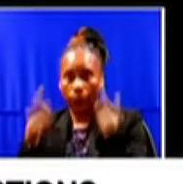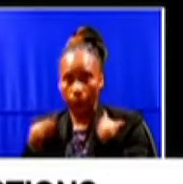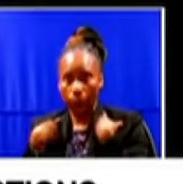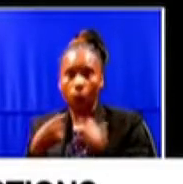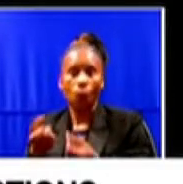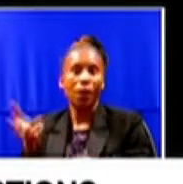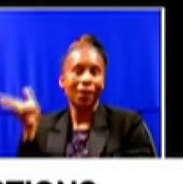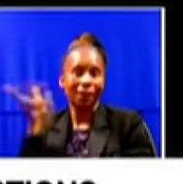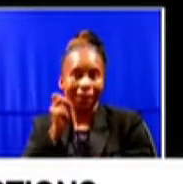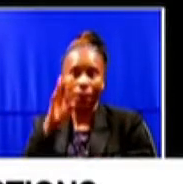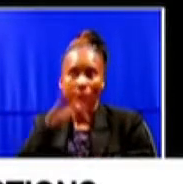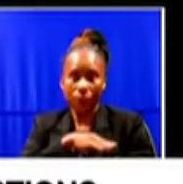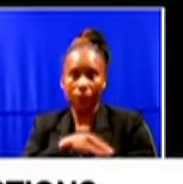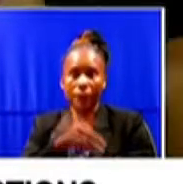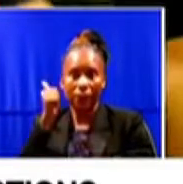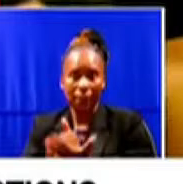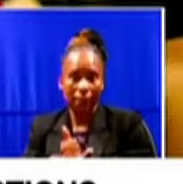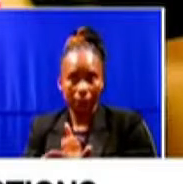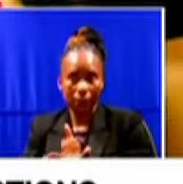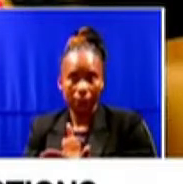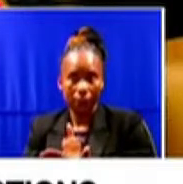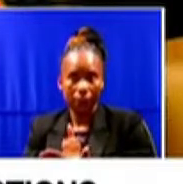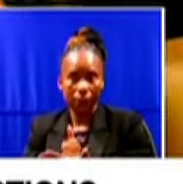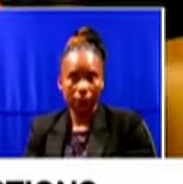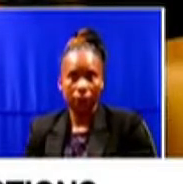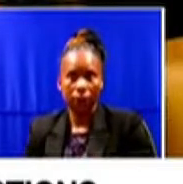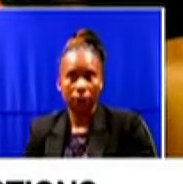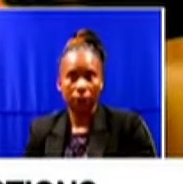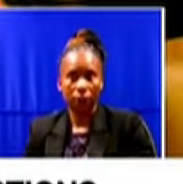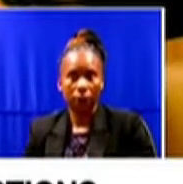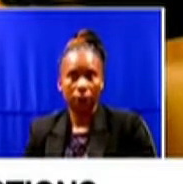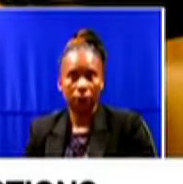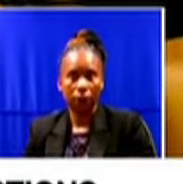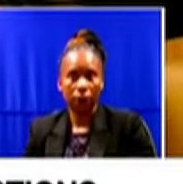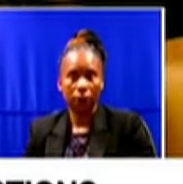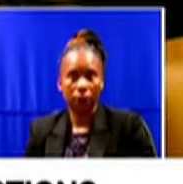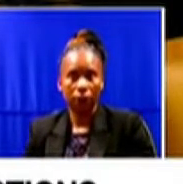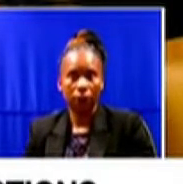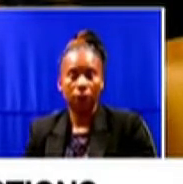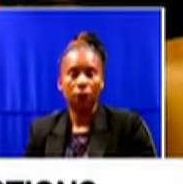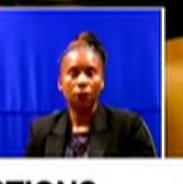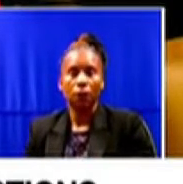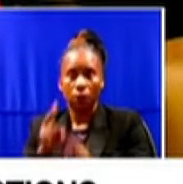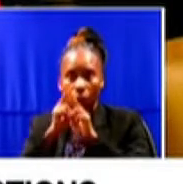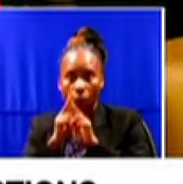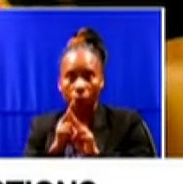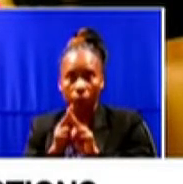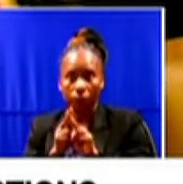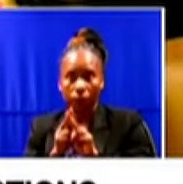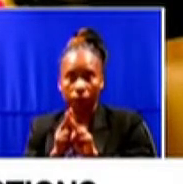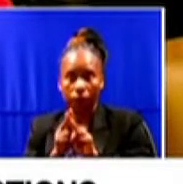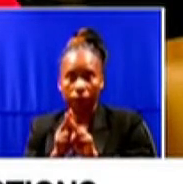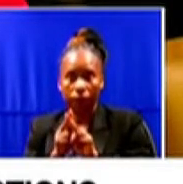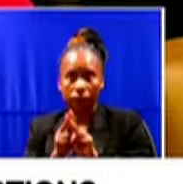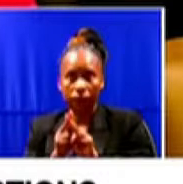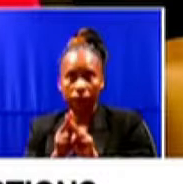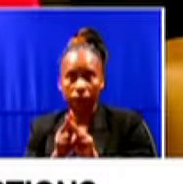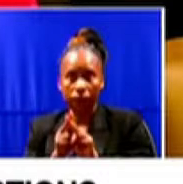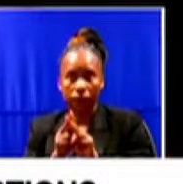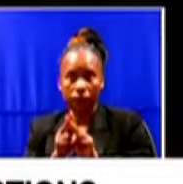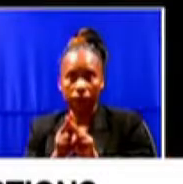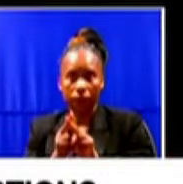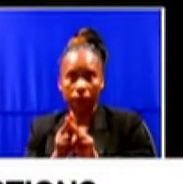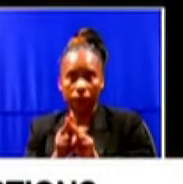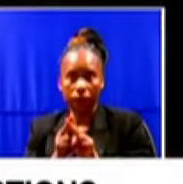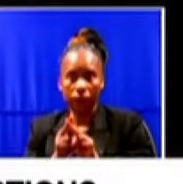hear, take your seat. Hey, but you must stop waffling as well, because you must speak to things. Honorable member, you are saying I'm waffling, all right? Now listen here. You're wasting